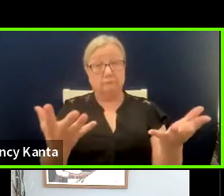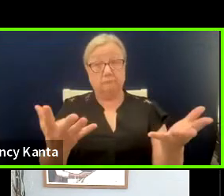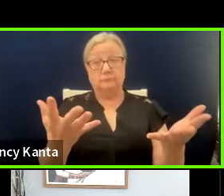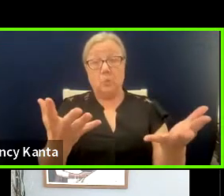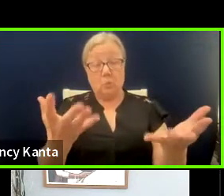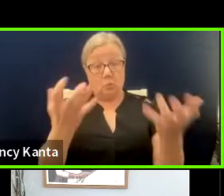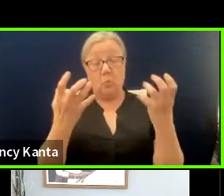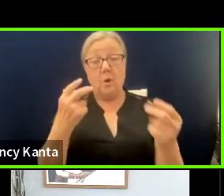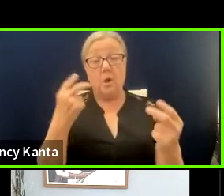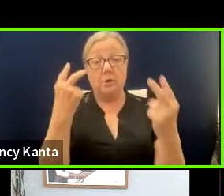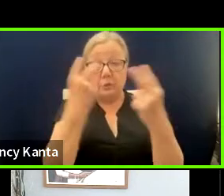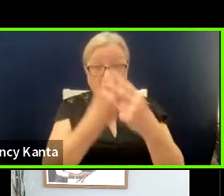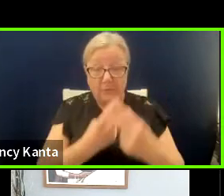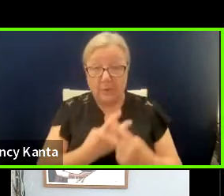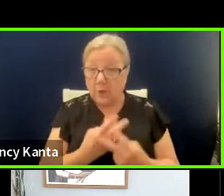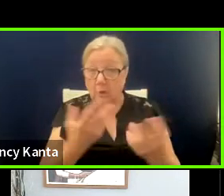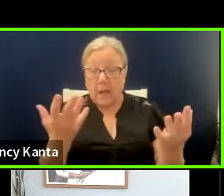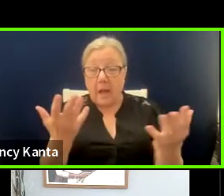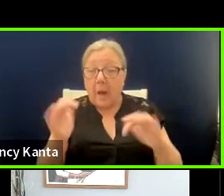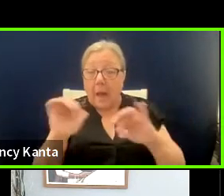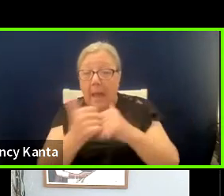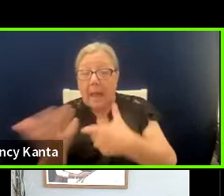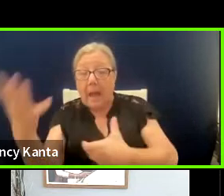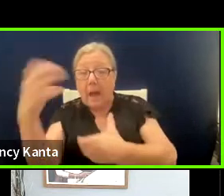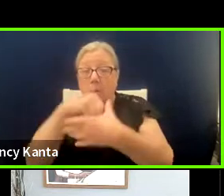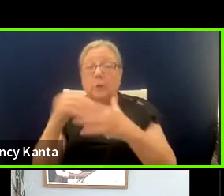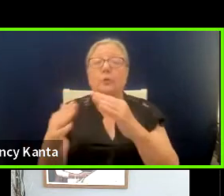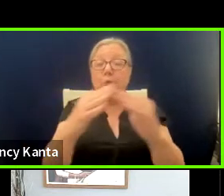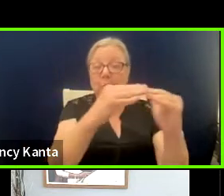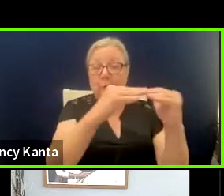out what it means, and we want this group's help with.